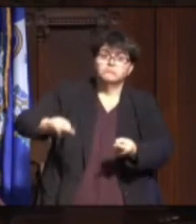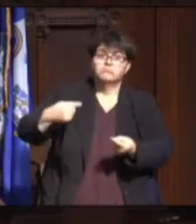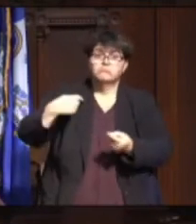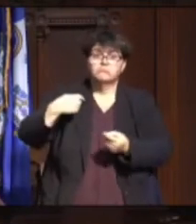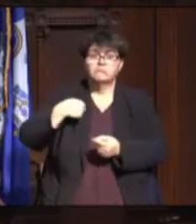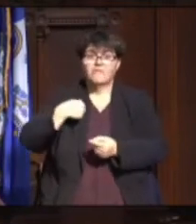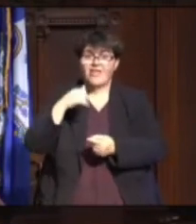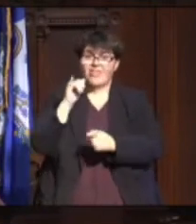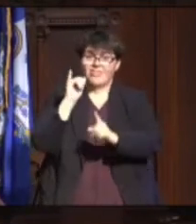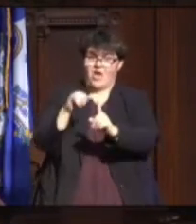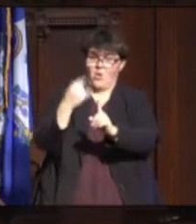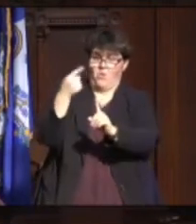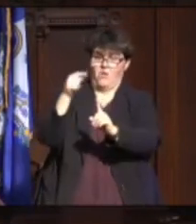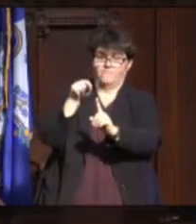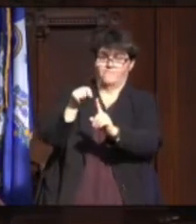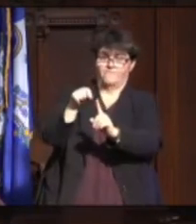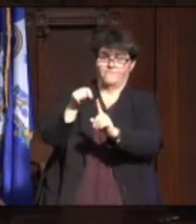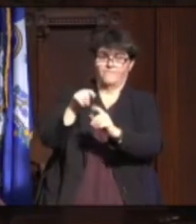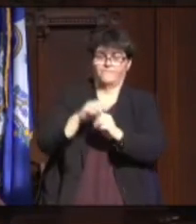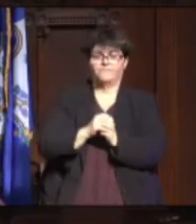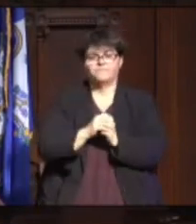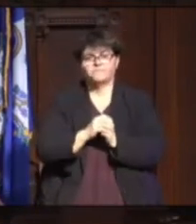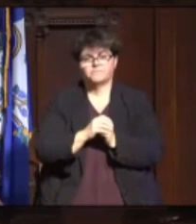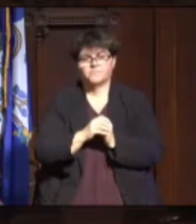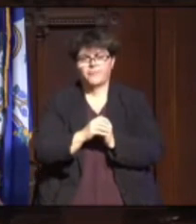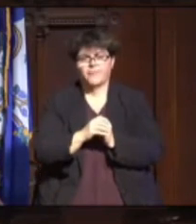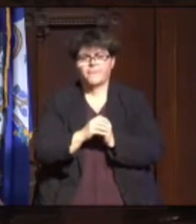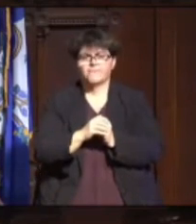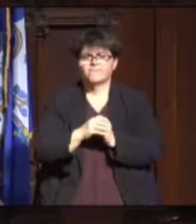Dick Nixon agree, the earned income tax credit.